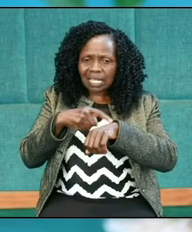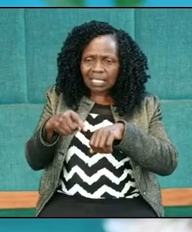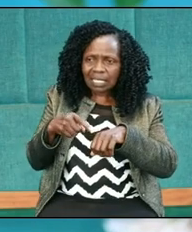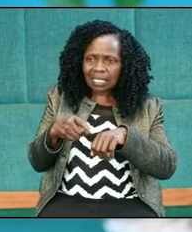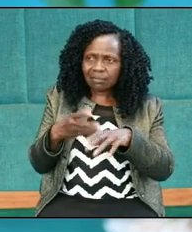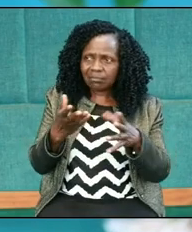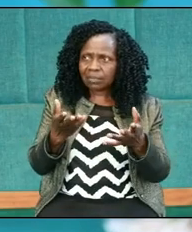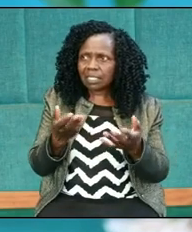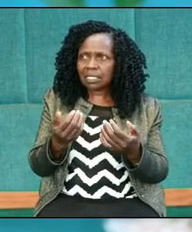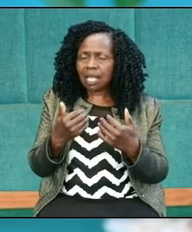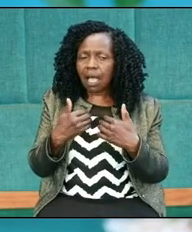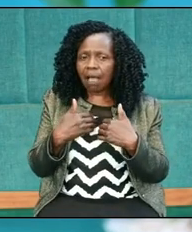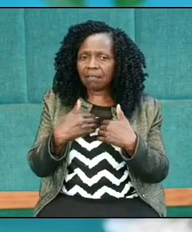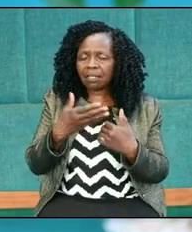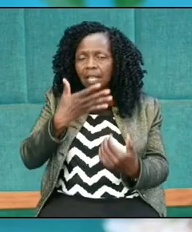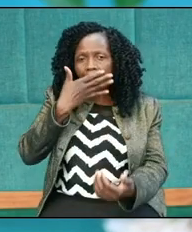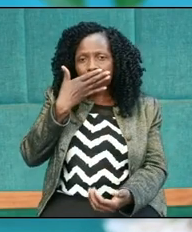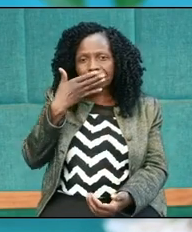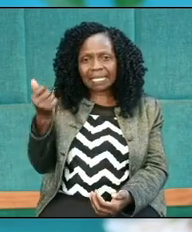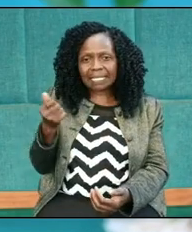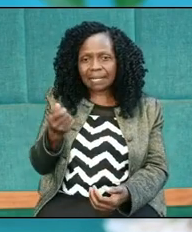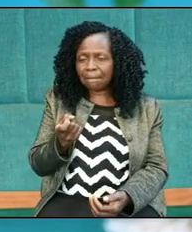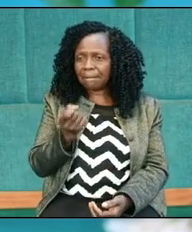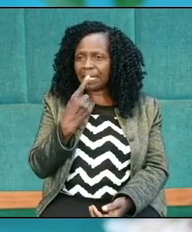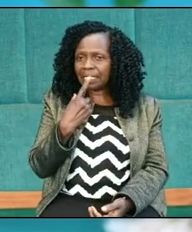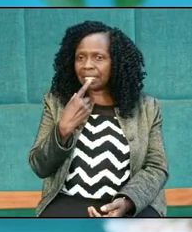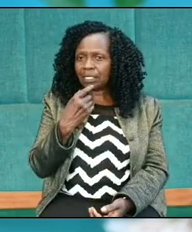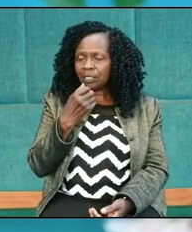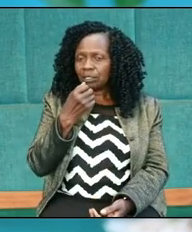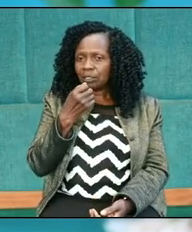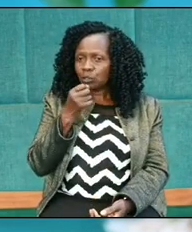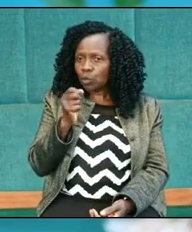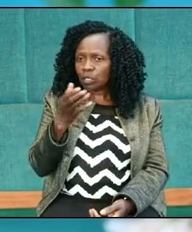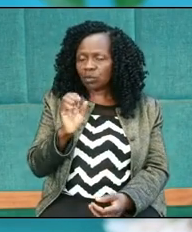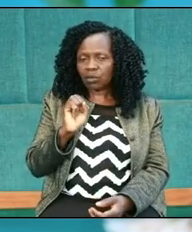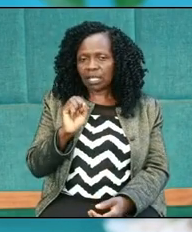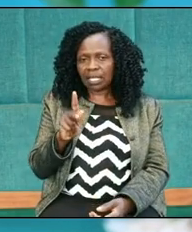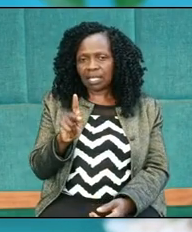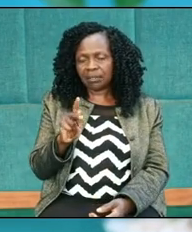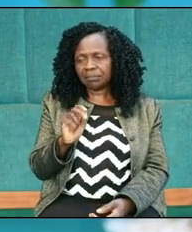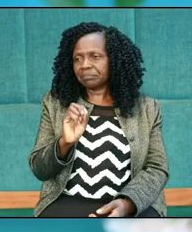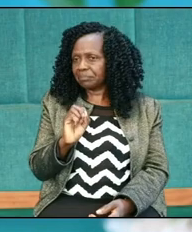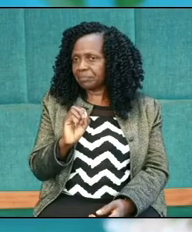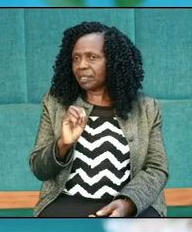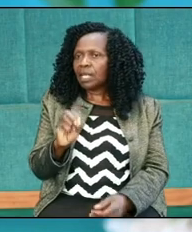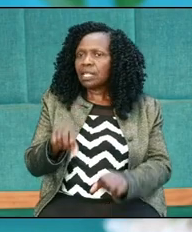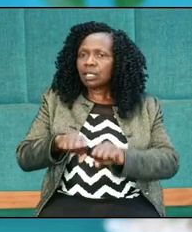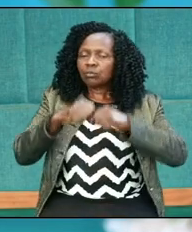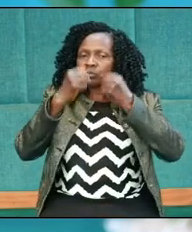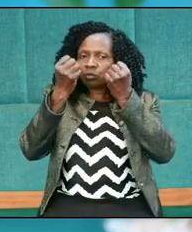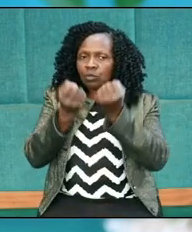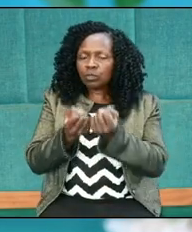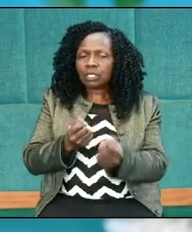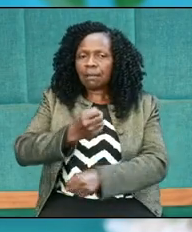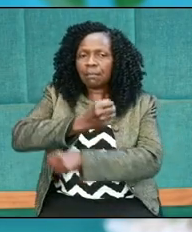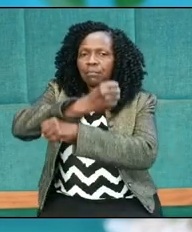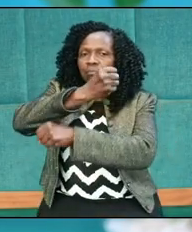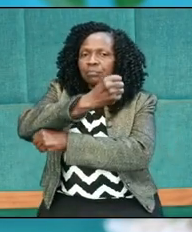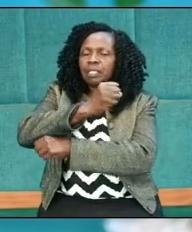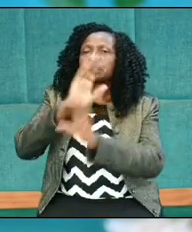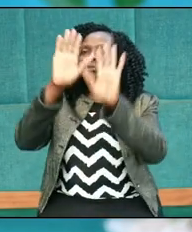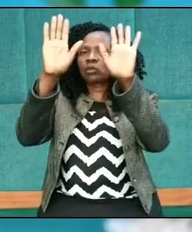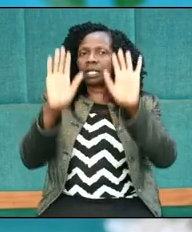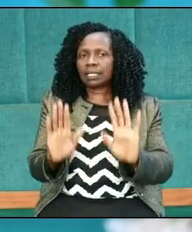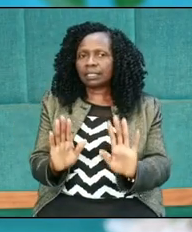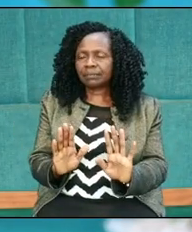he's having the best medicine and all that, and there it's okay. The psychosocial support is very key, and of